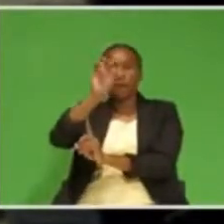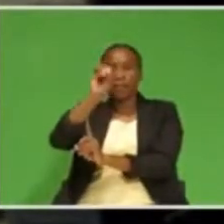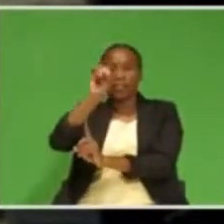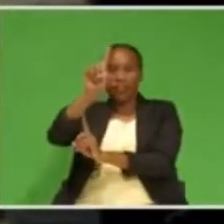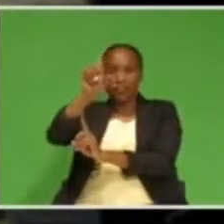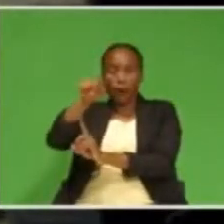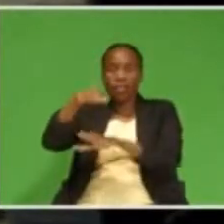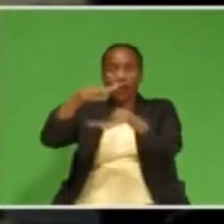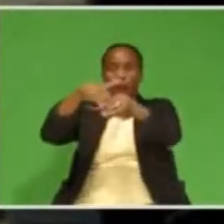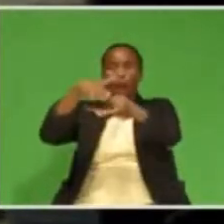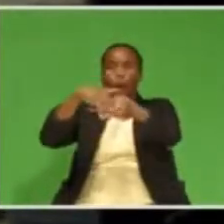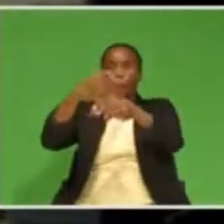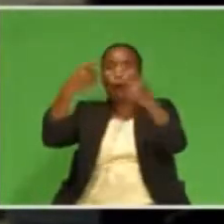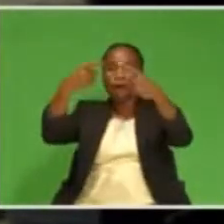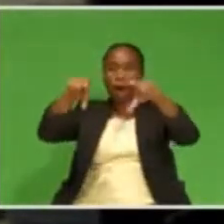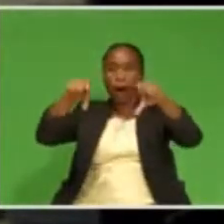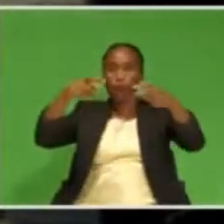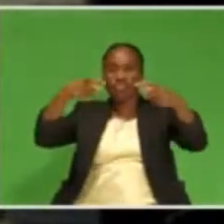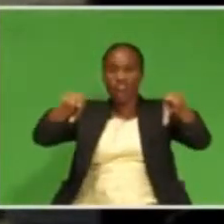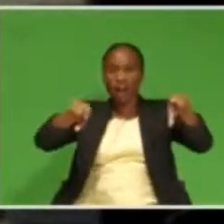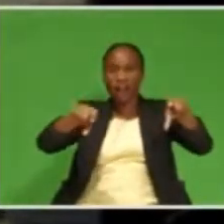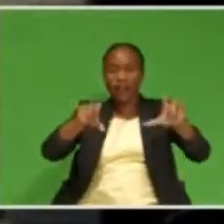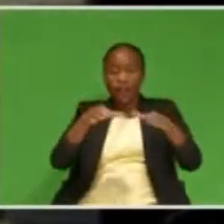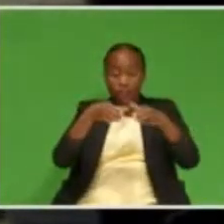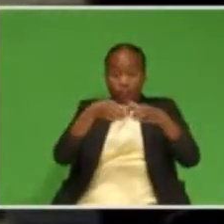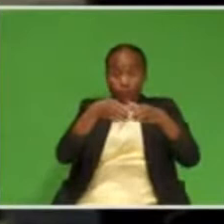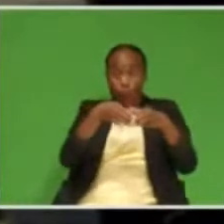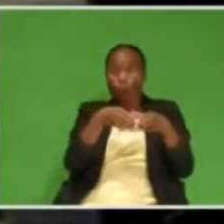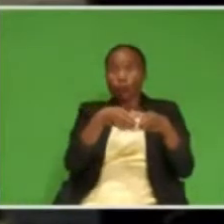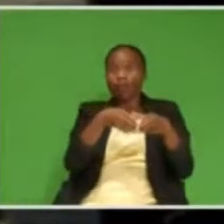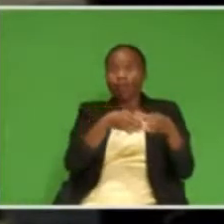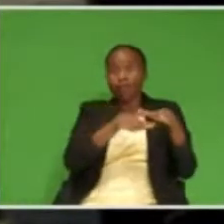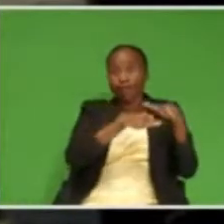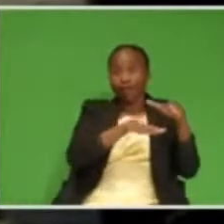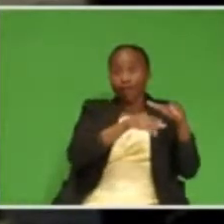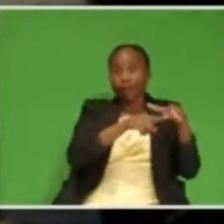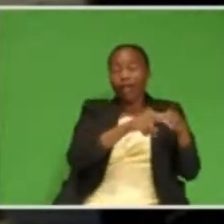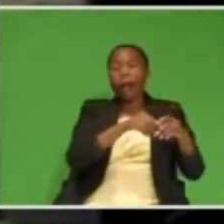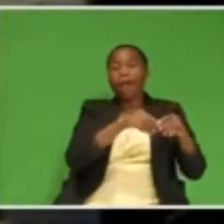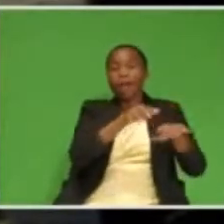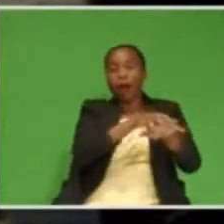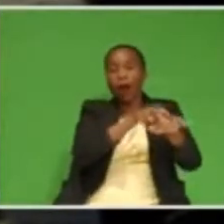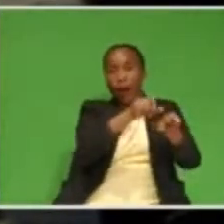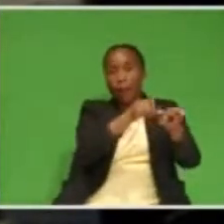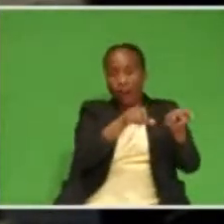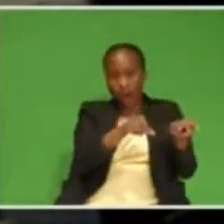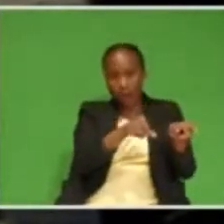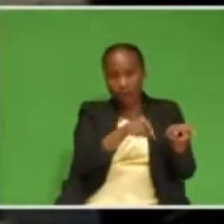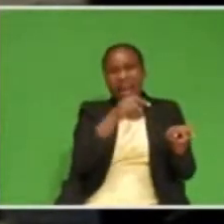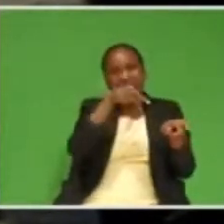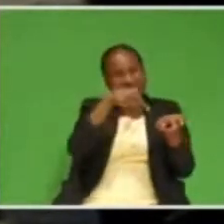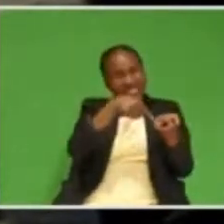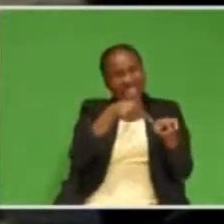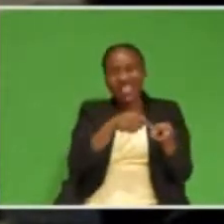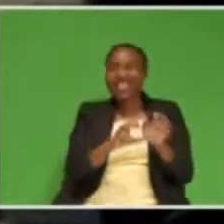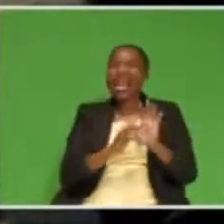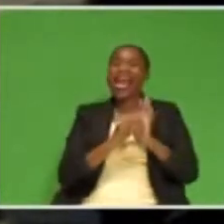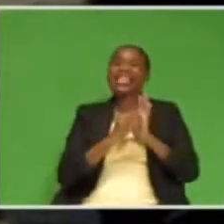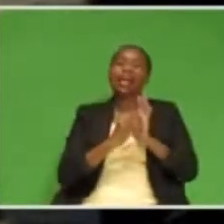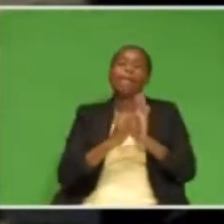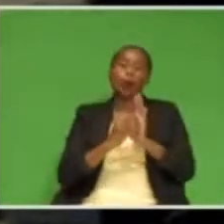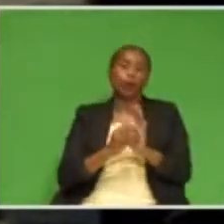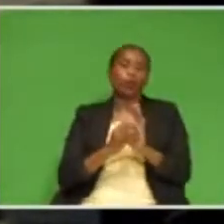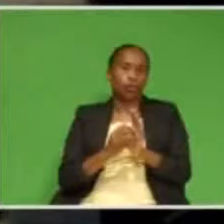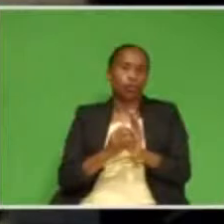250,000 more vouchers to small-scale farmers. Now, these are examples of the